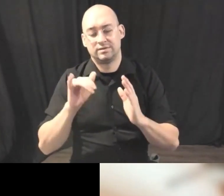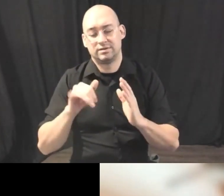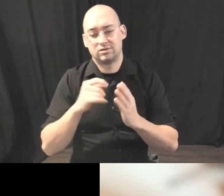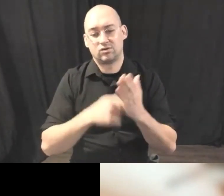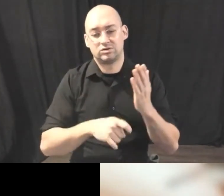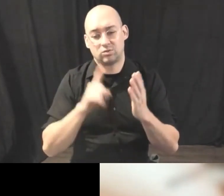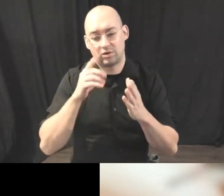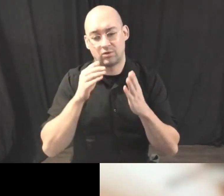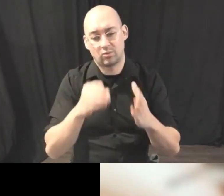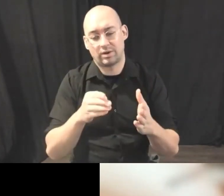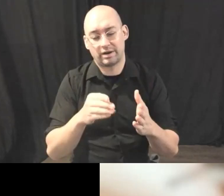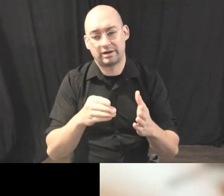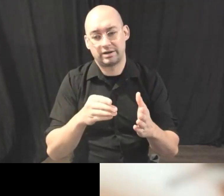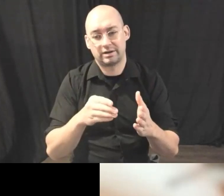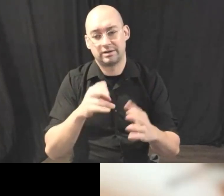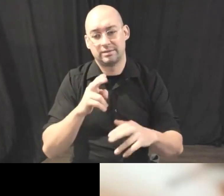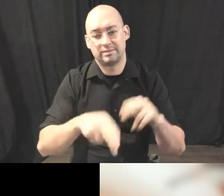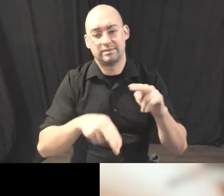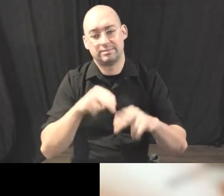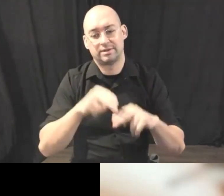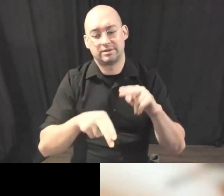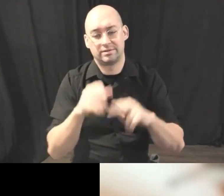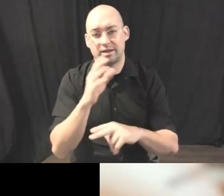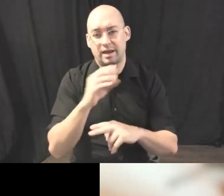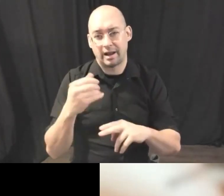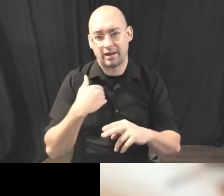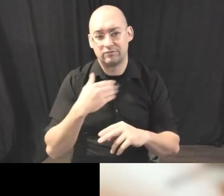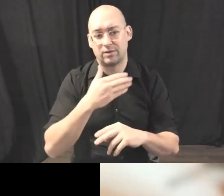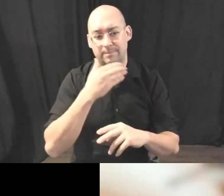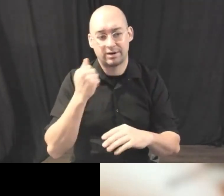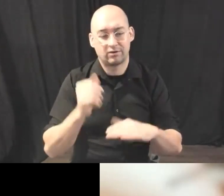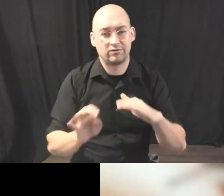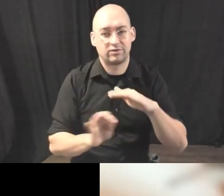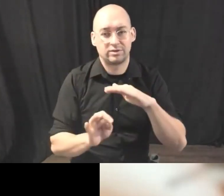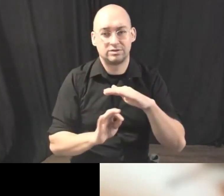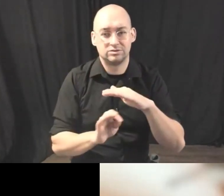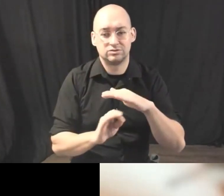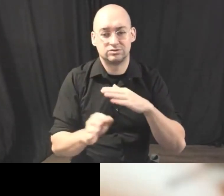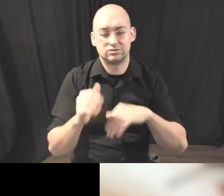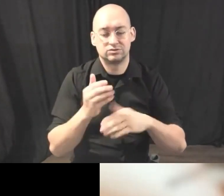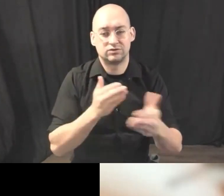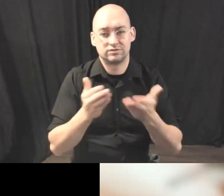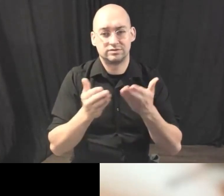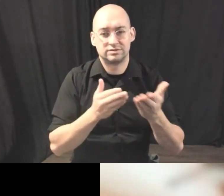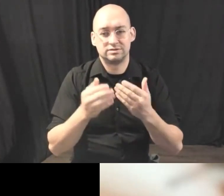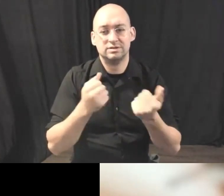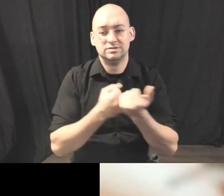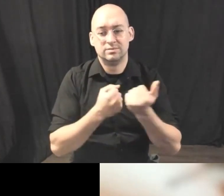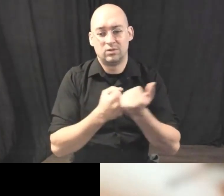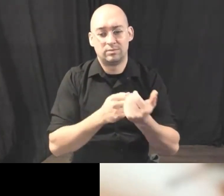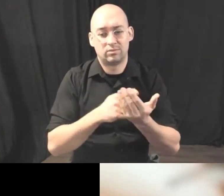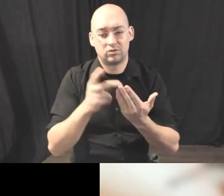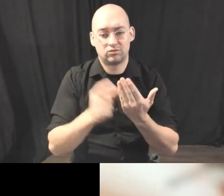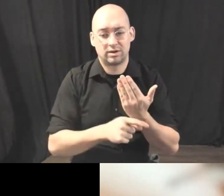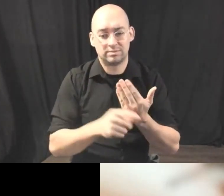that we can kind of build and have a better foundation to the services and supports programs that are out there, is